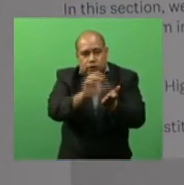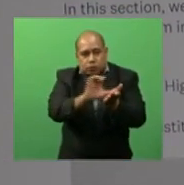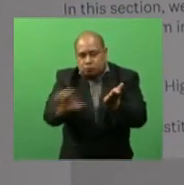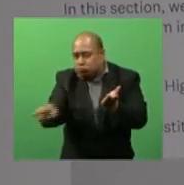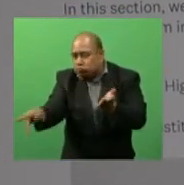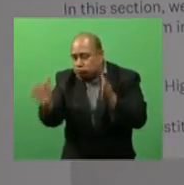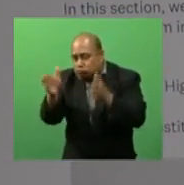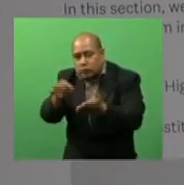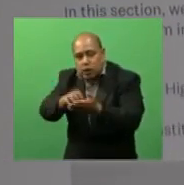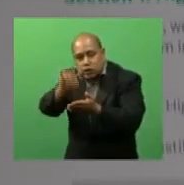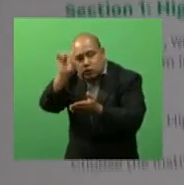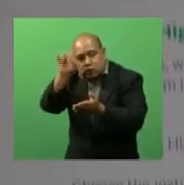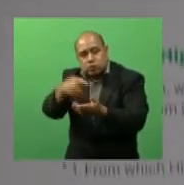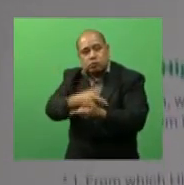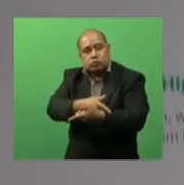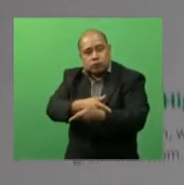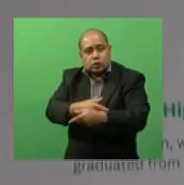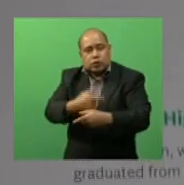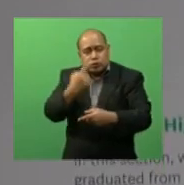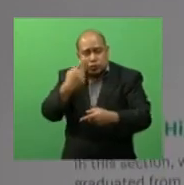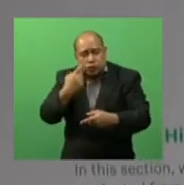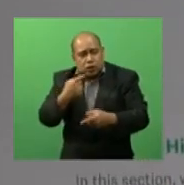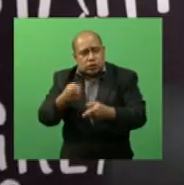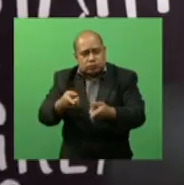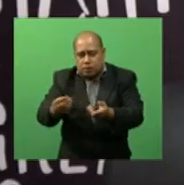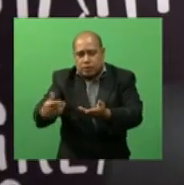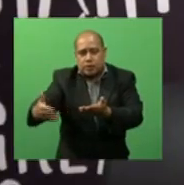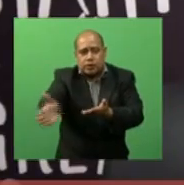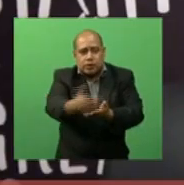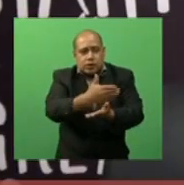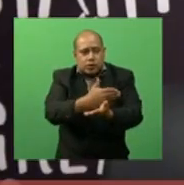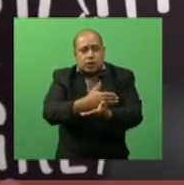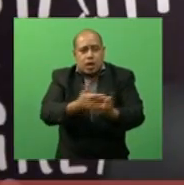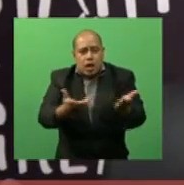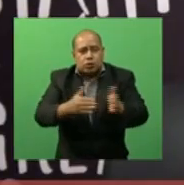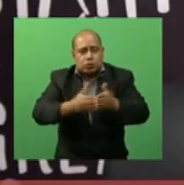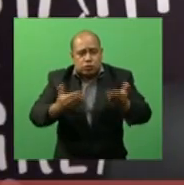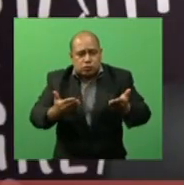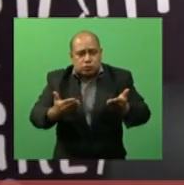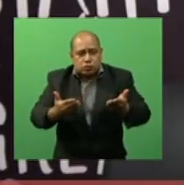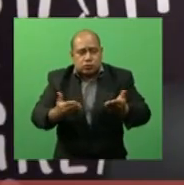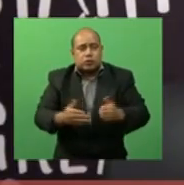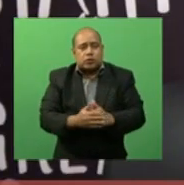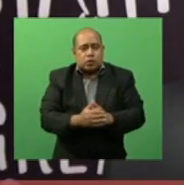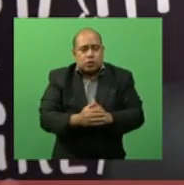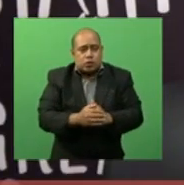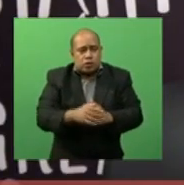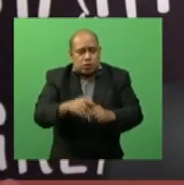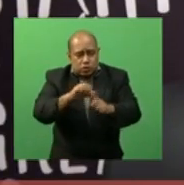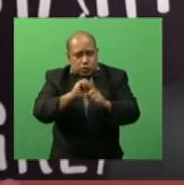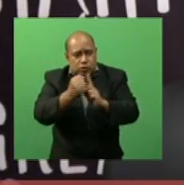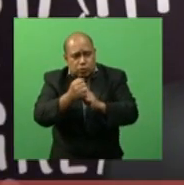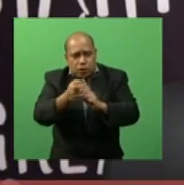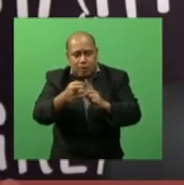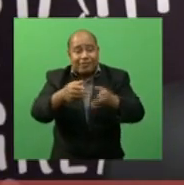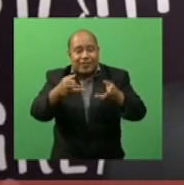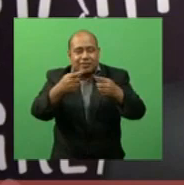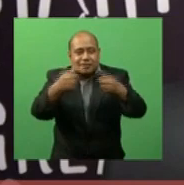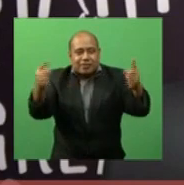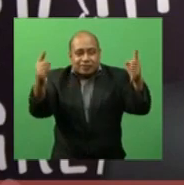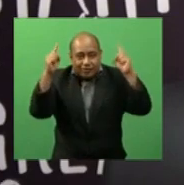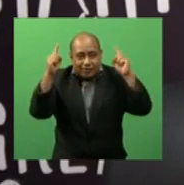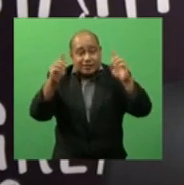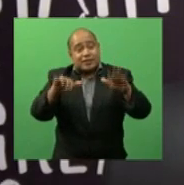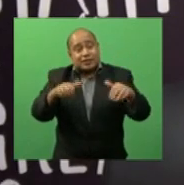capture the perspectives and current status of recent graduates. This is more